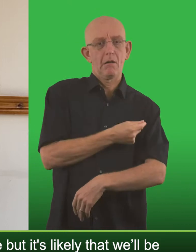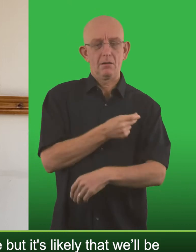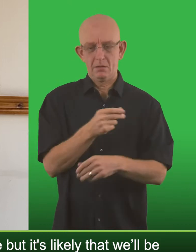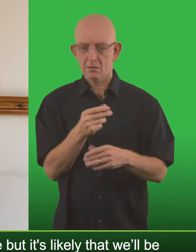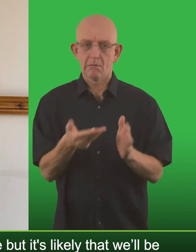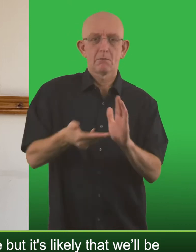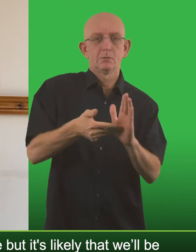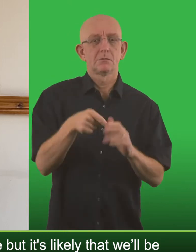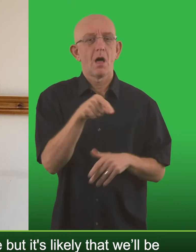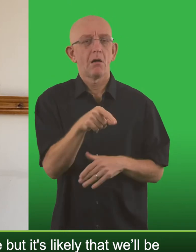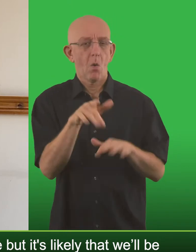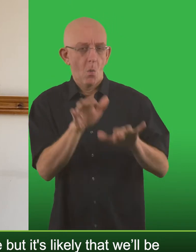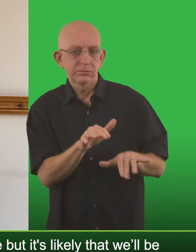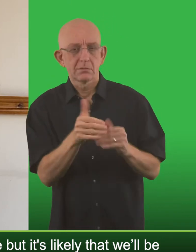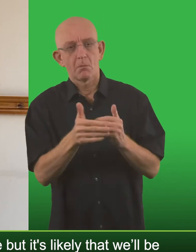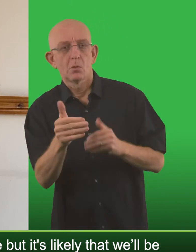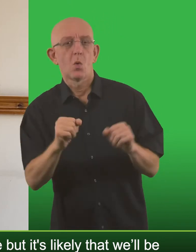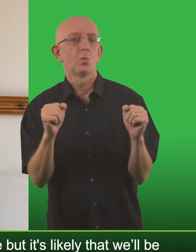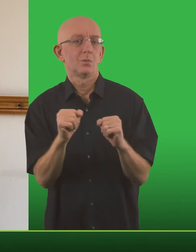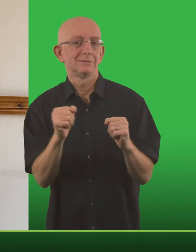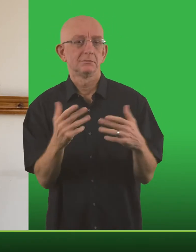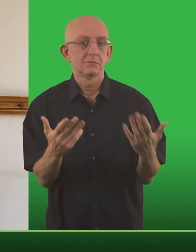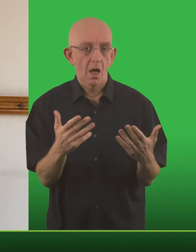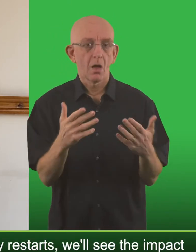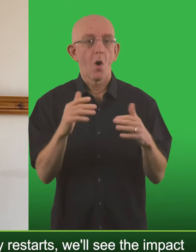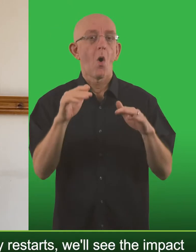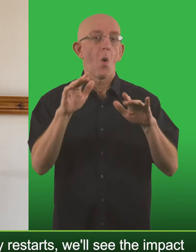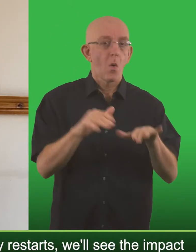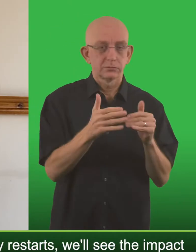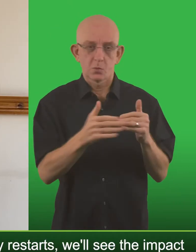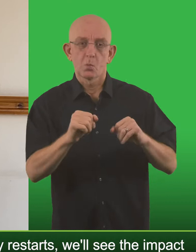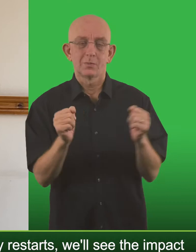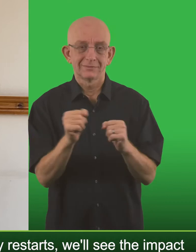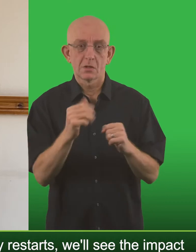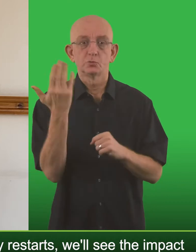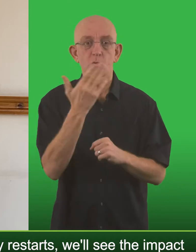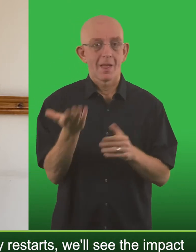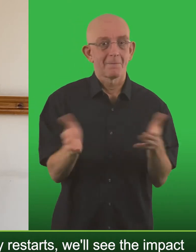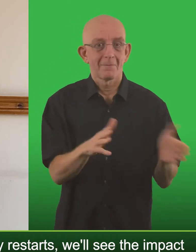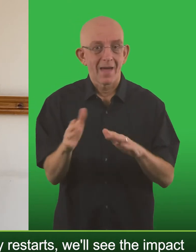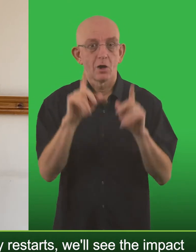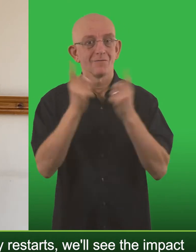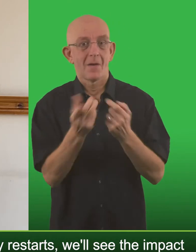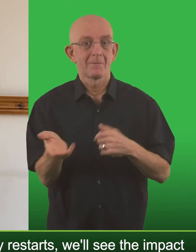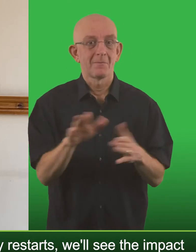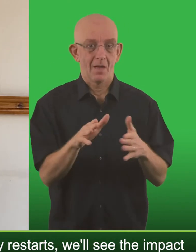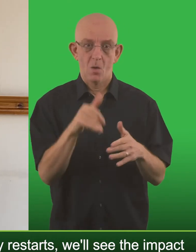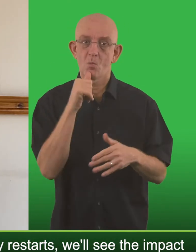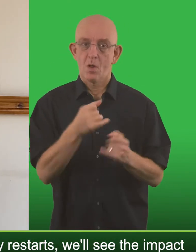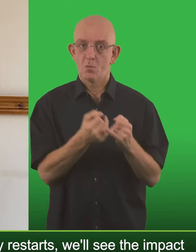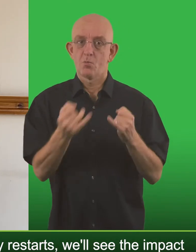space of booster doses over the autumn and into the winter. Autumn into winter, schools restart,